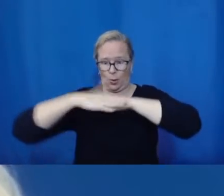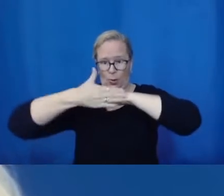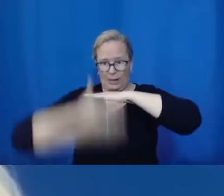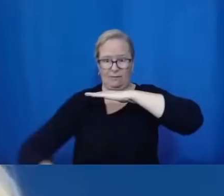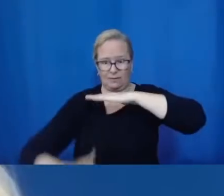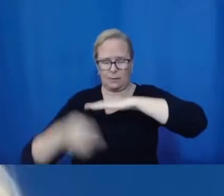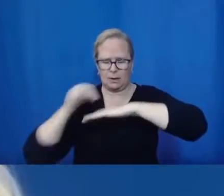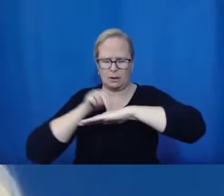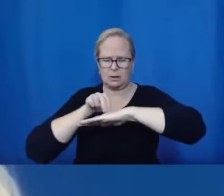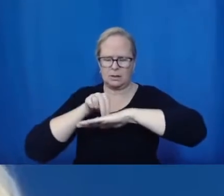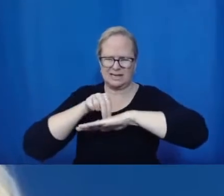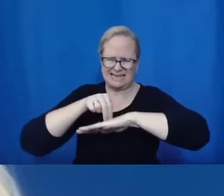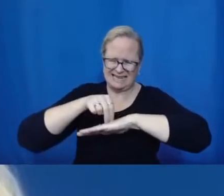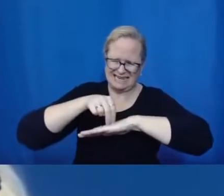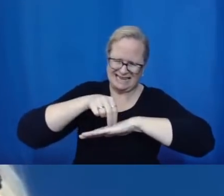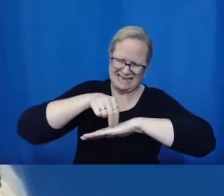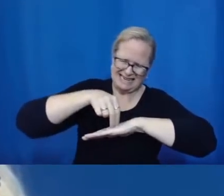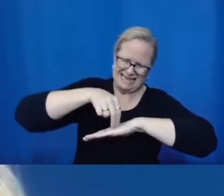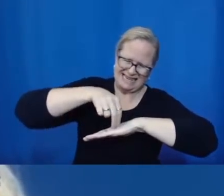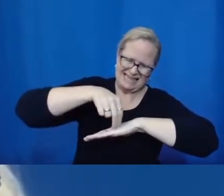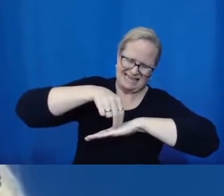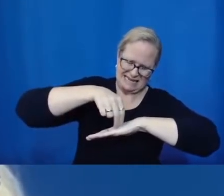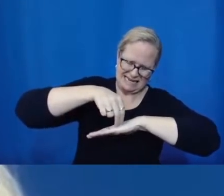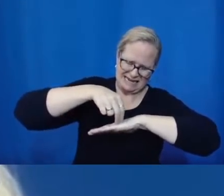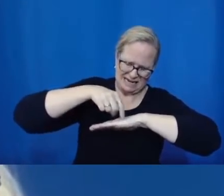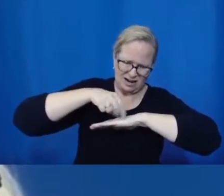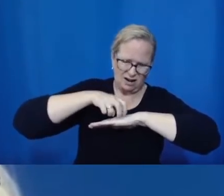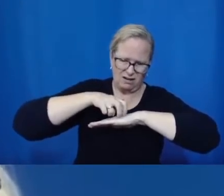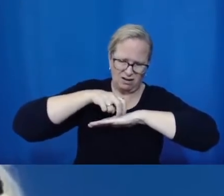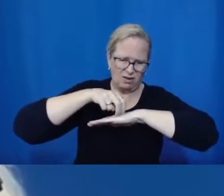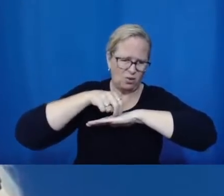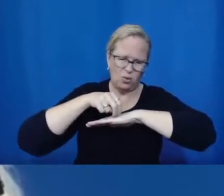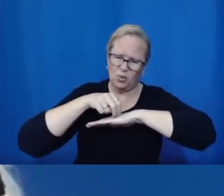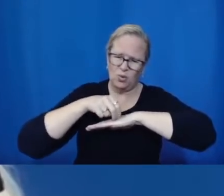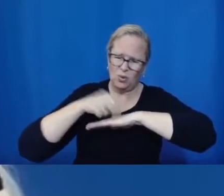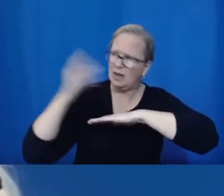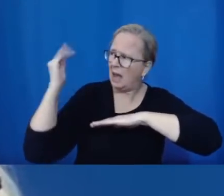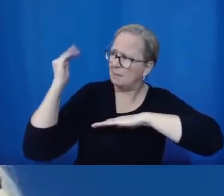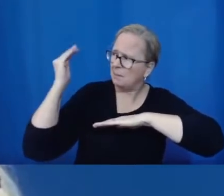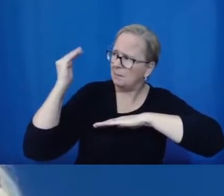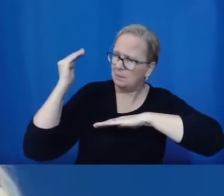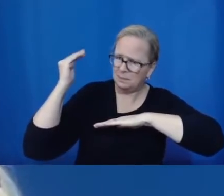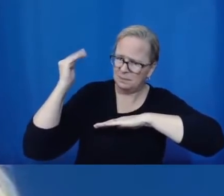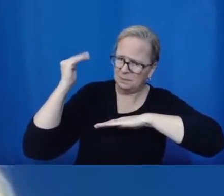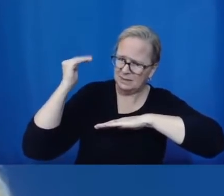that right now only we can see. Please let us show it to you."